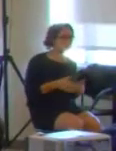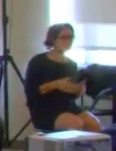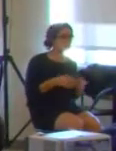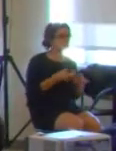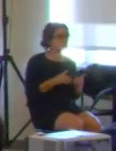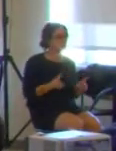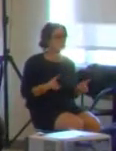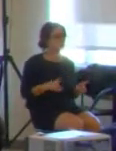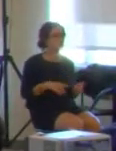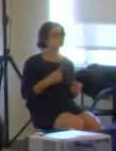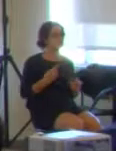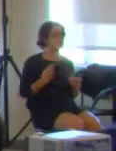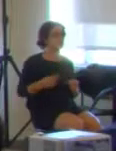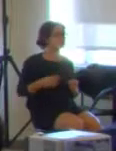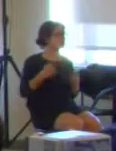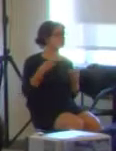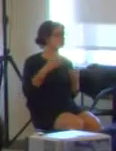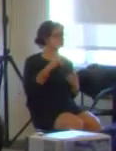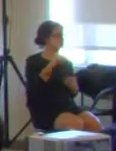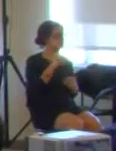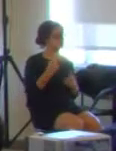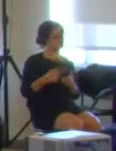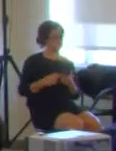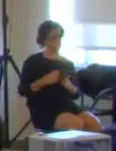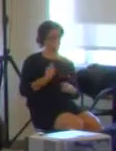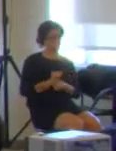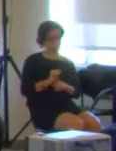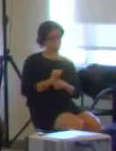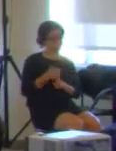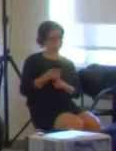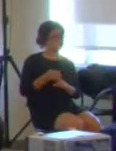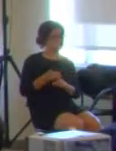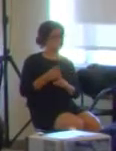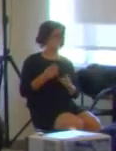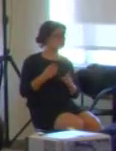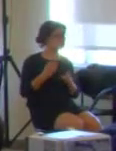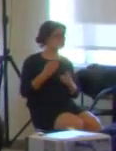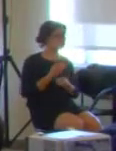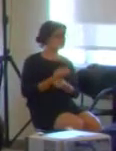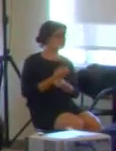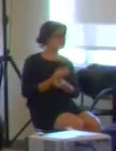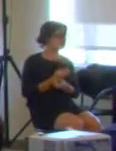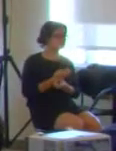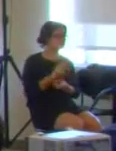divorce or whatever. Sometimes the work environment in itself is toxic.